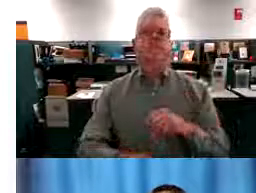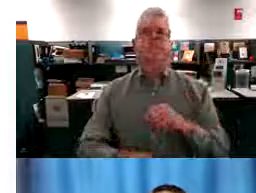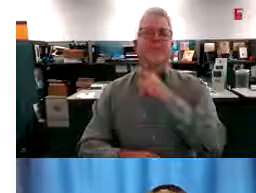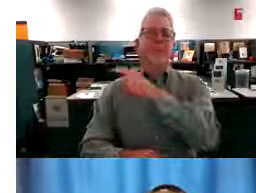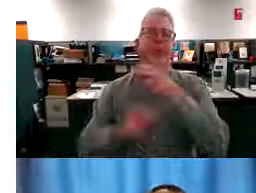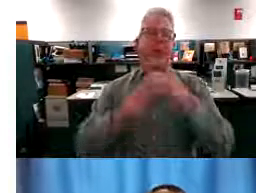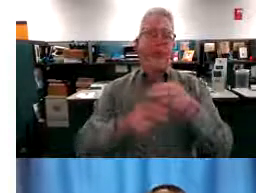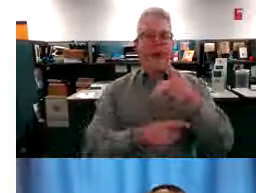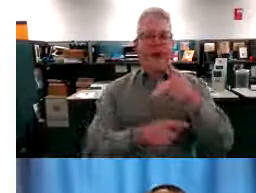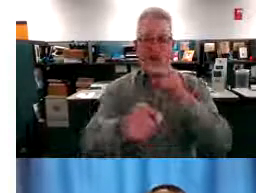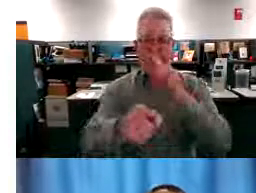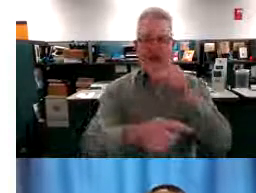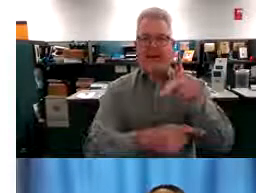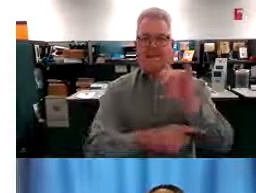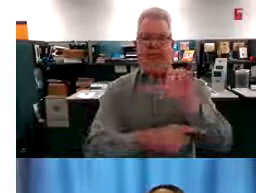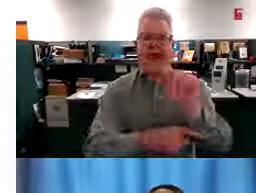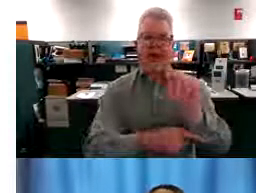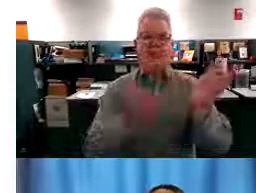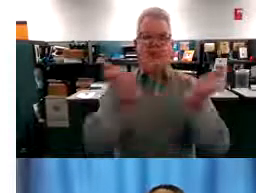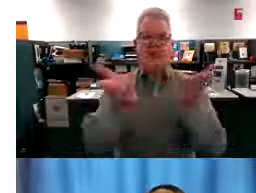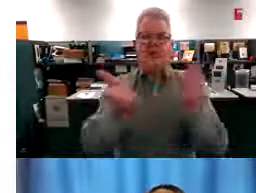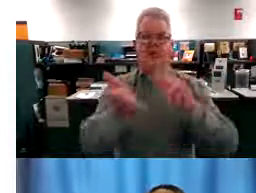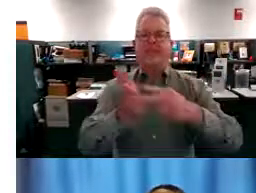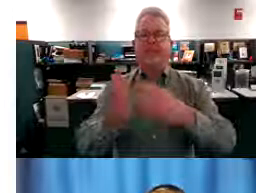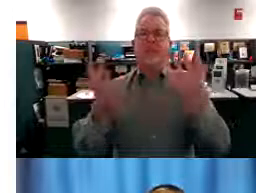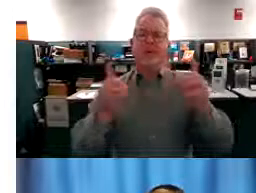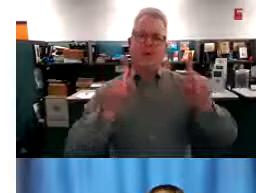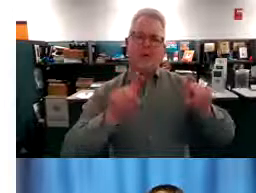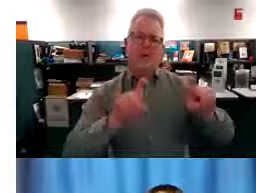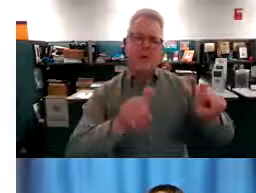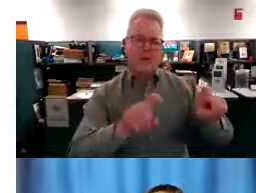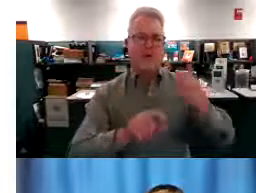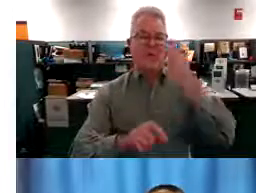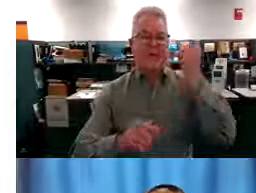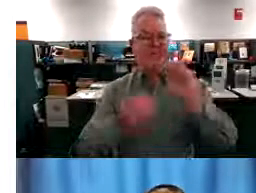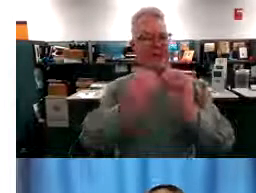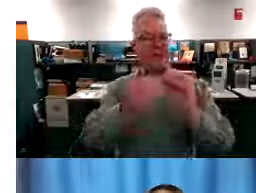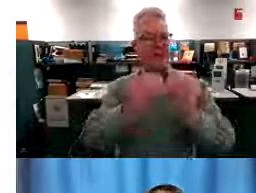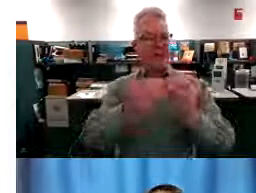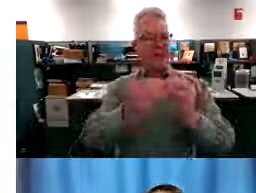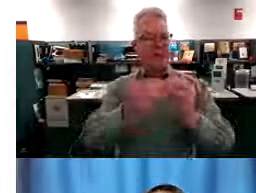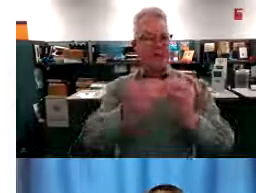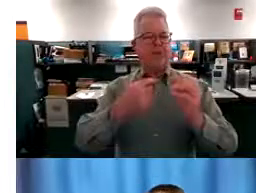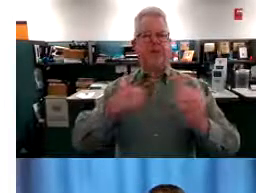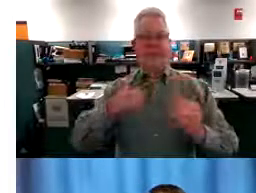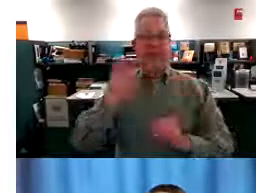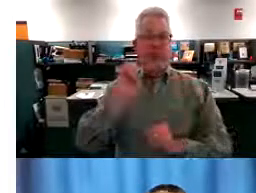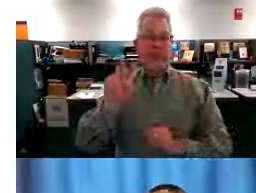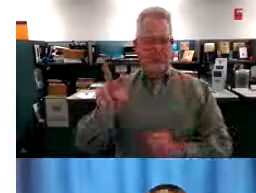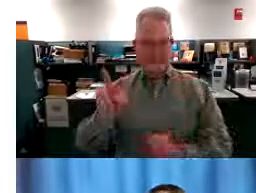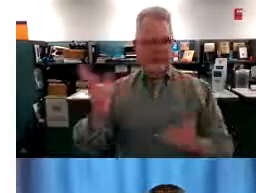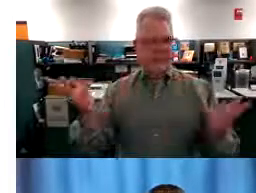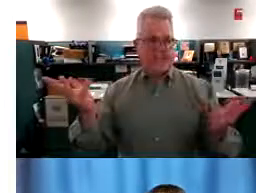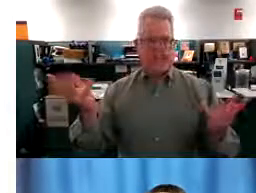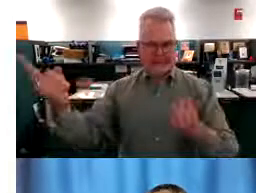Cranston, and they called it a pilot service, meaning they want to test out and see how it goes, looking